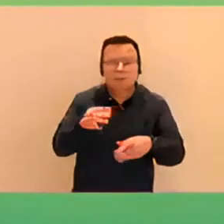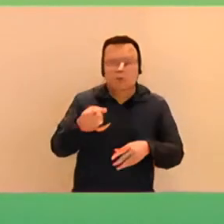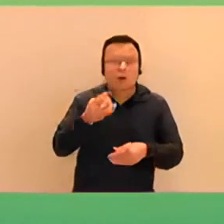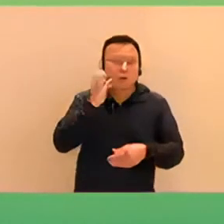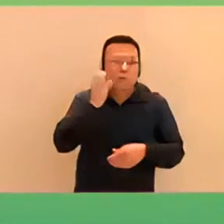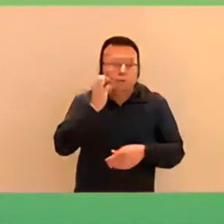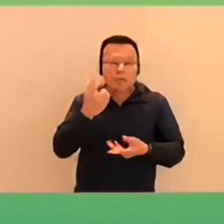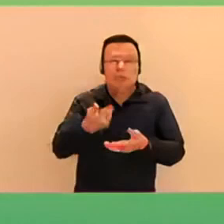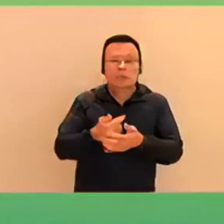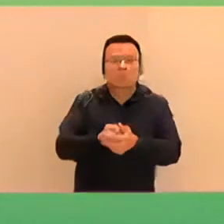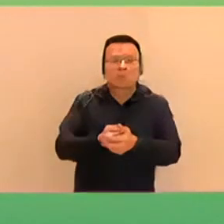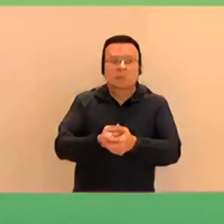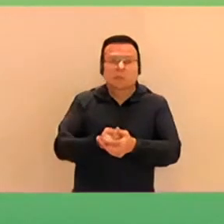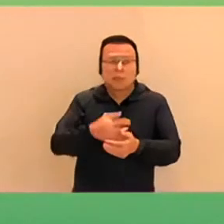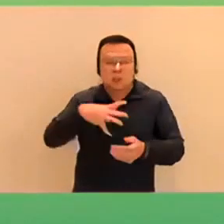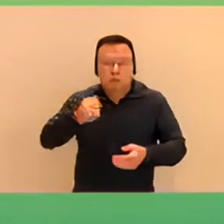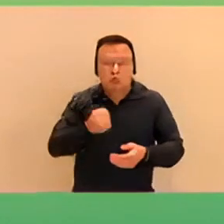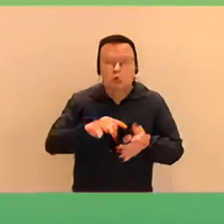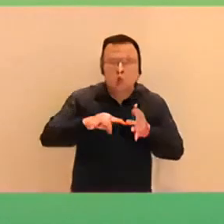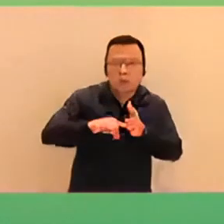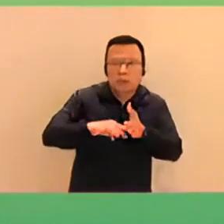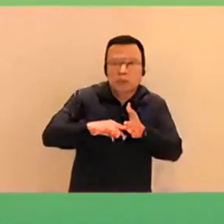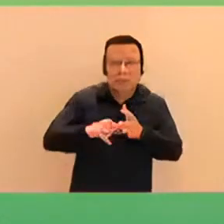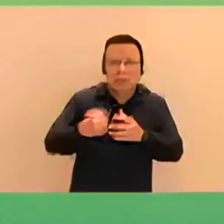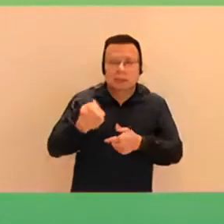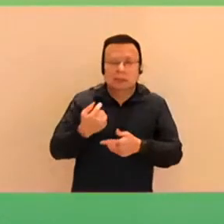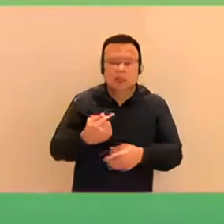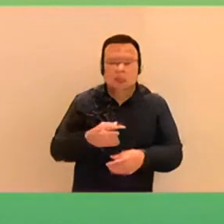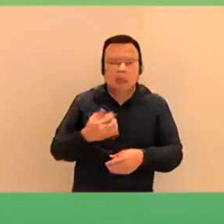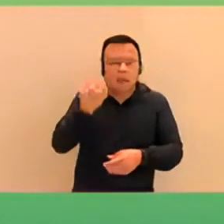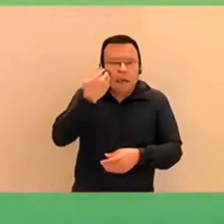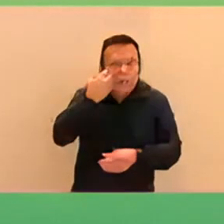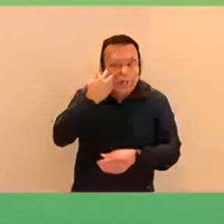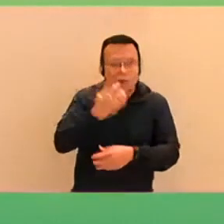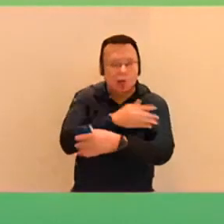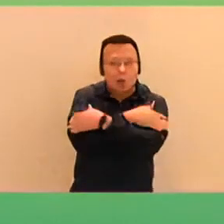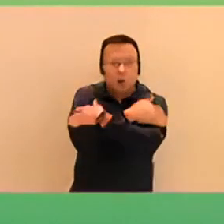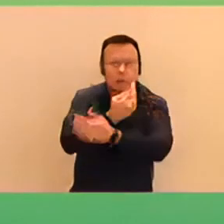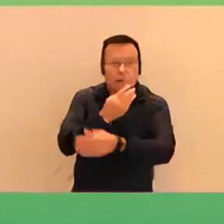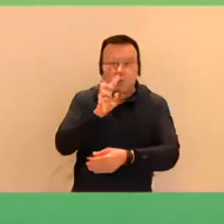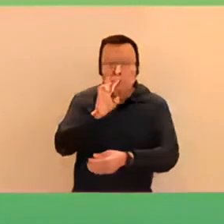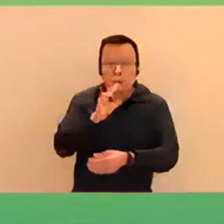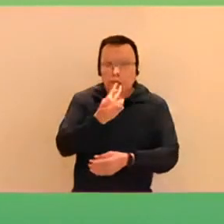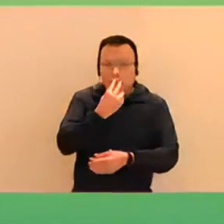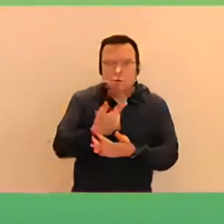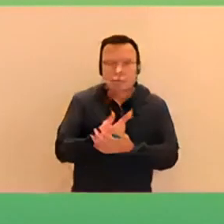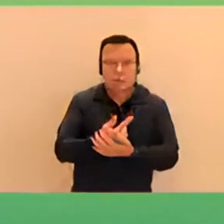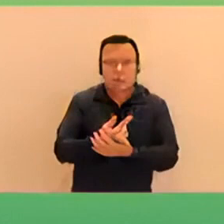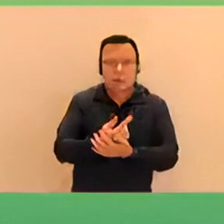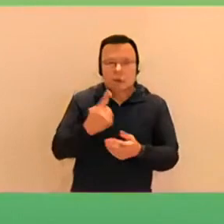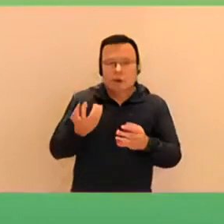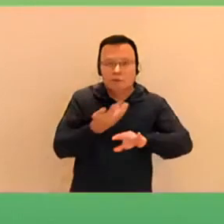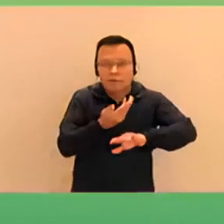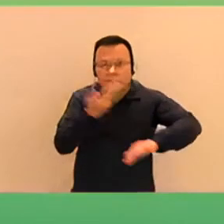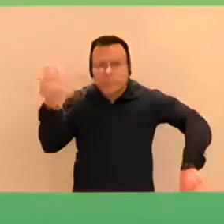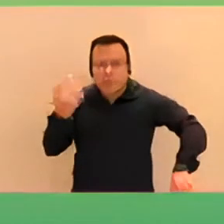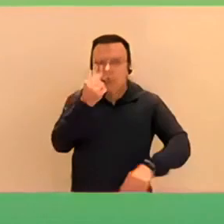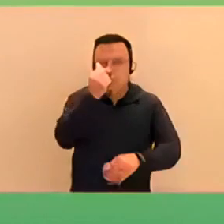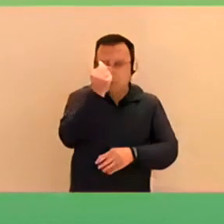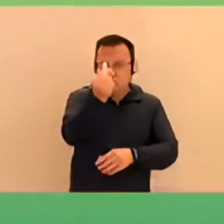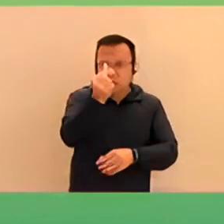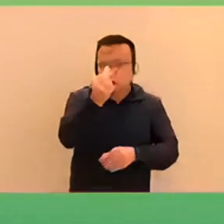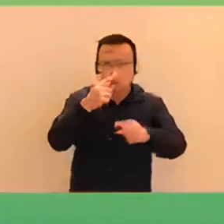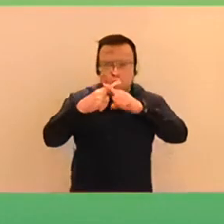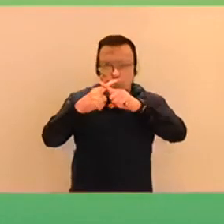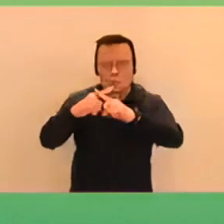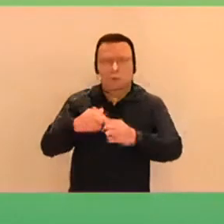10 times. And if we just look at the outside of the building, we cannot have this kind of judgment. So that means we should,